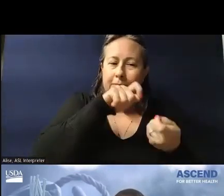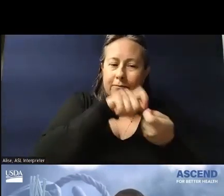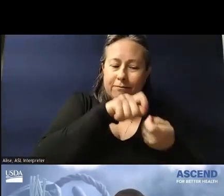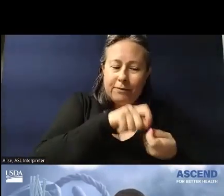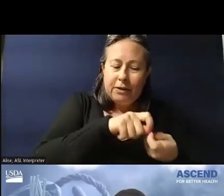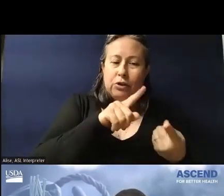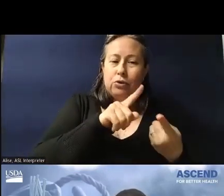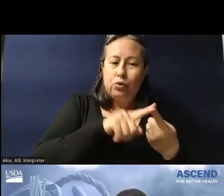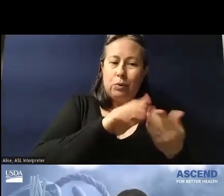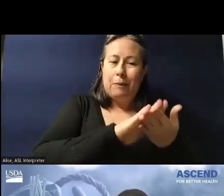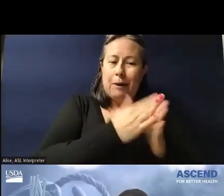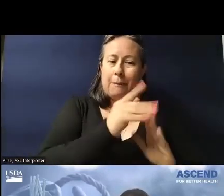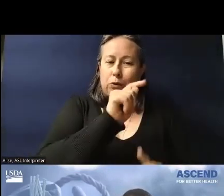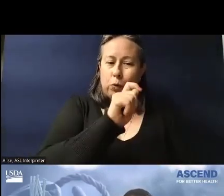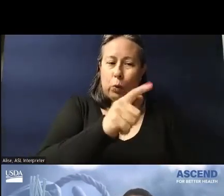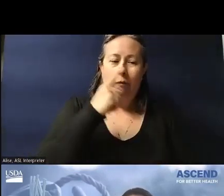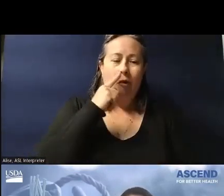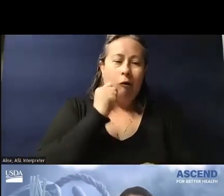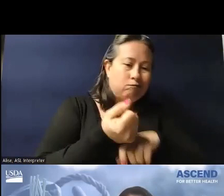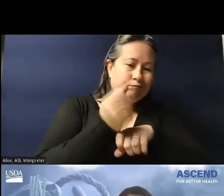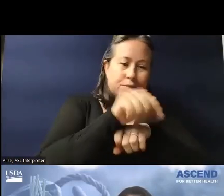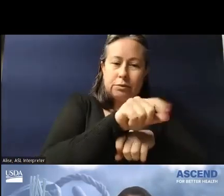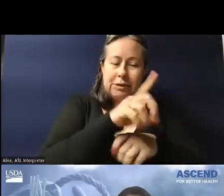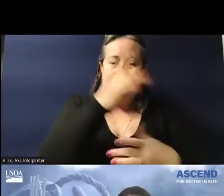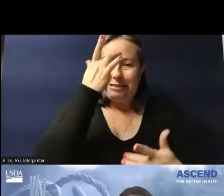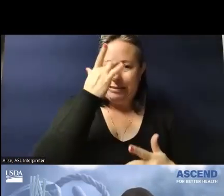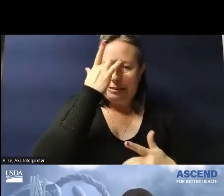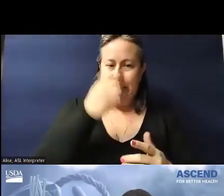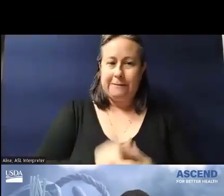to combat disease.